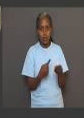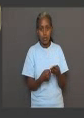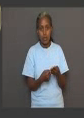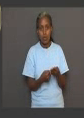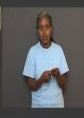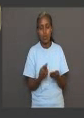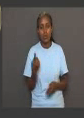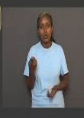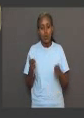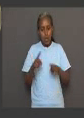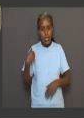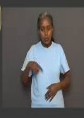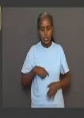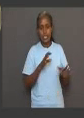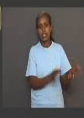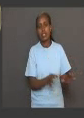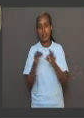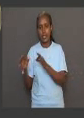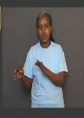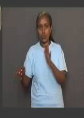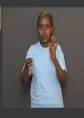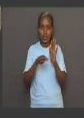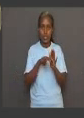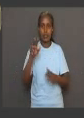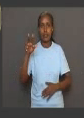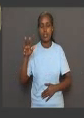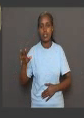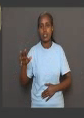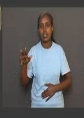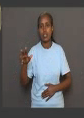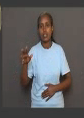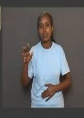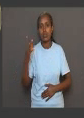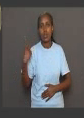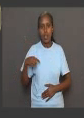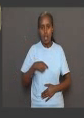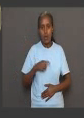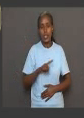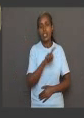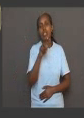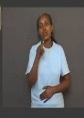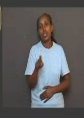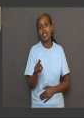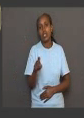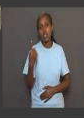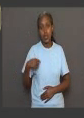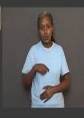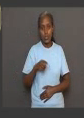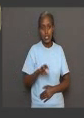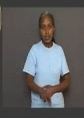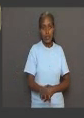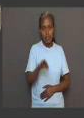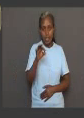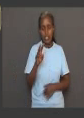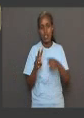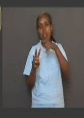So, when we substitute -3 into our equation, we